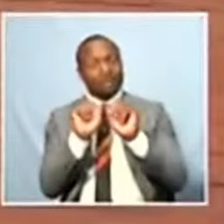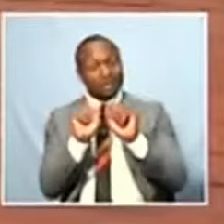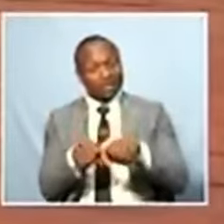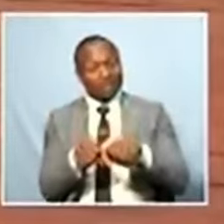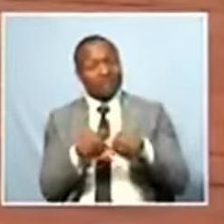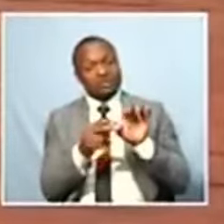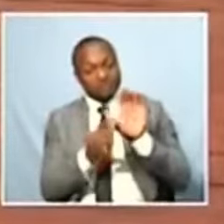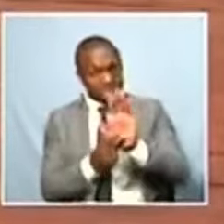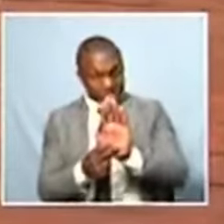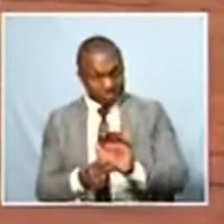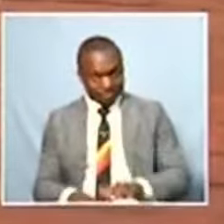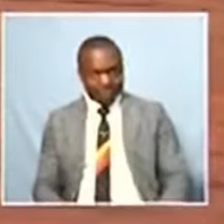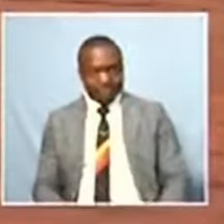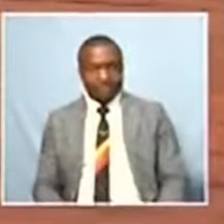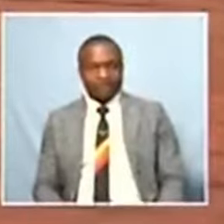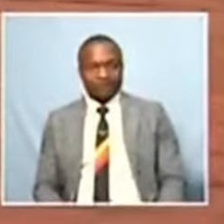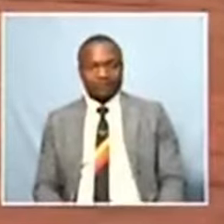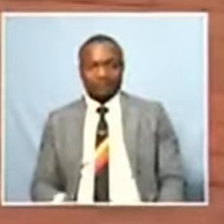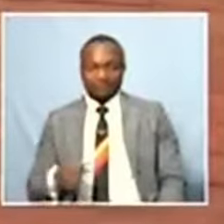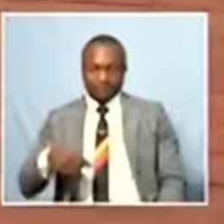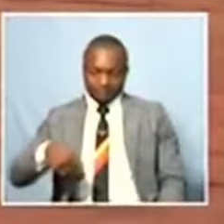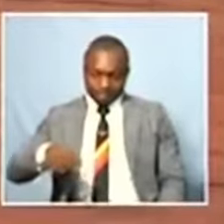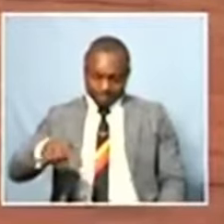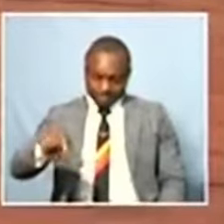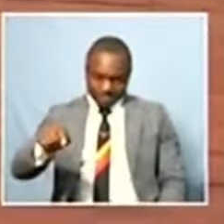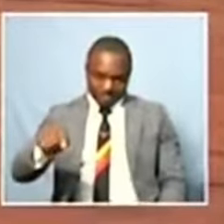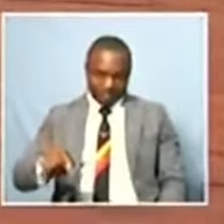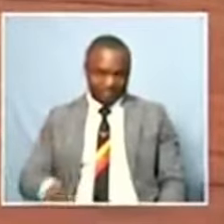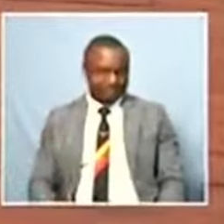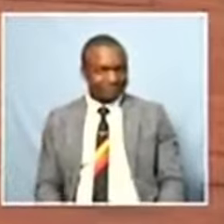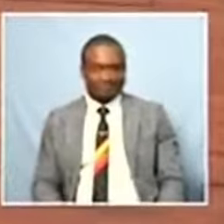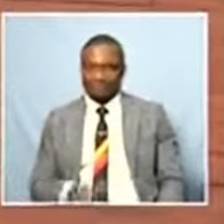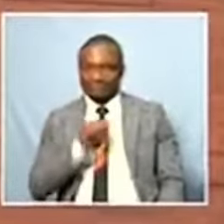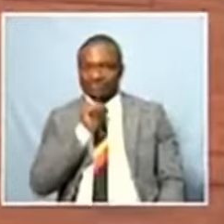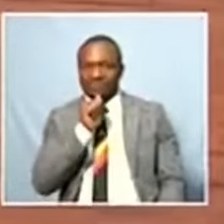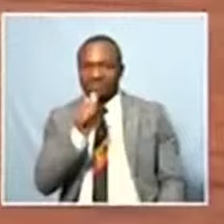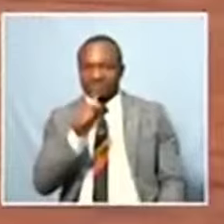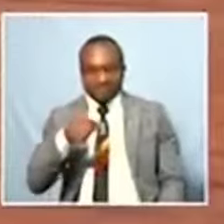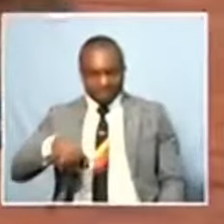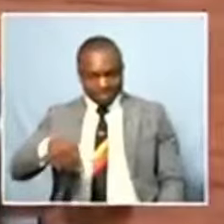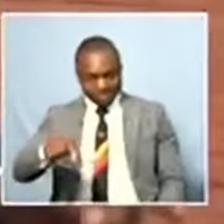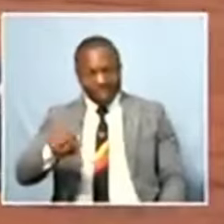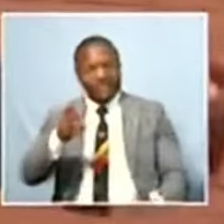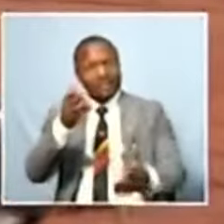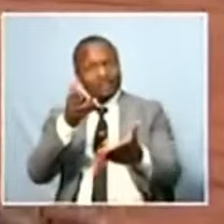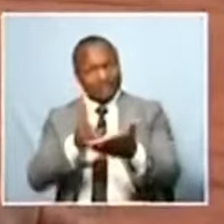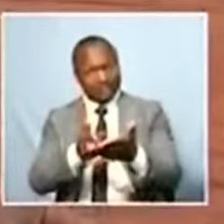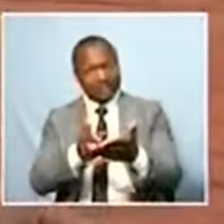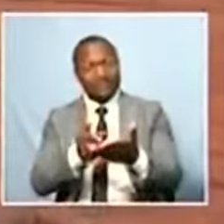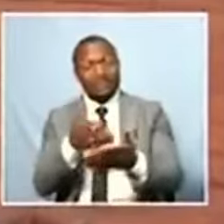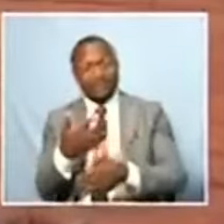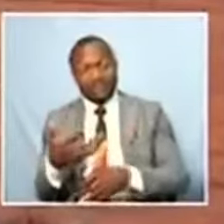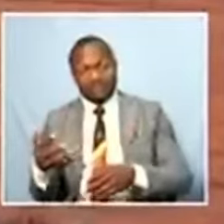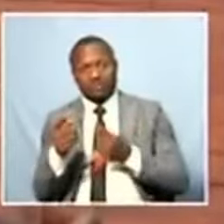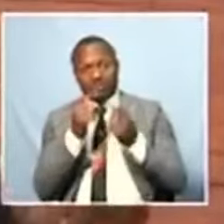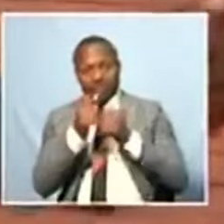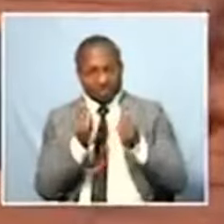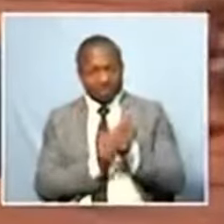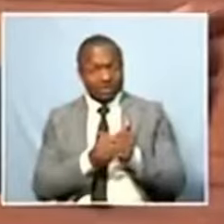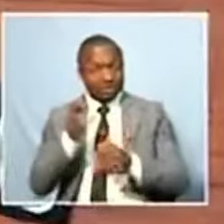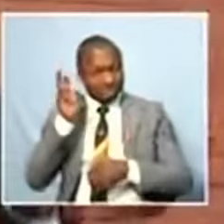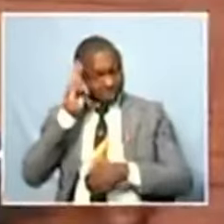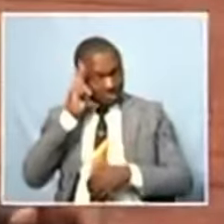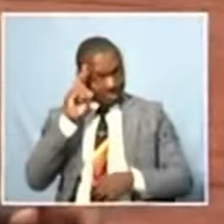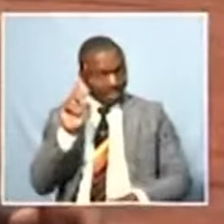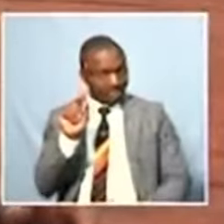that in terms of consistency, we are not being consistent in what we are doing. This levy you are talking about, if you remember,